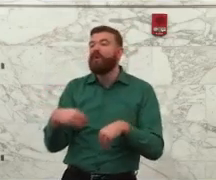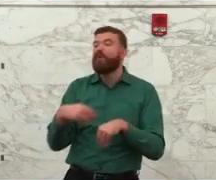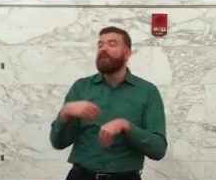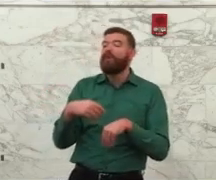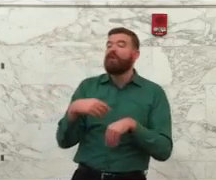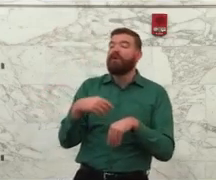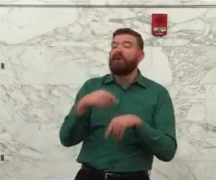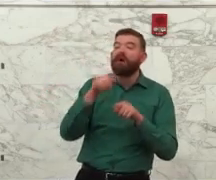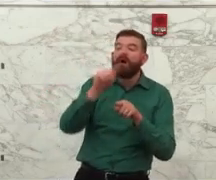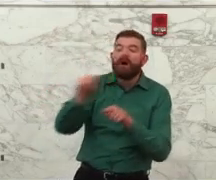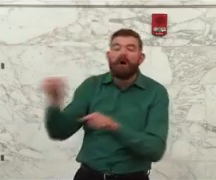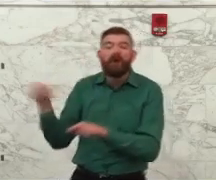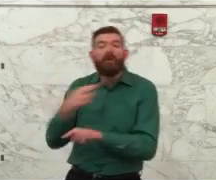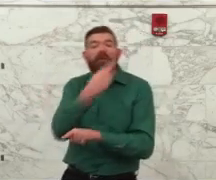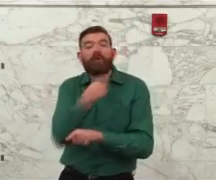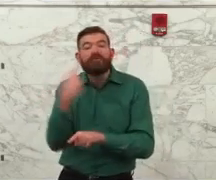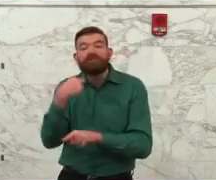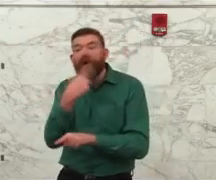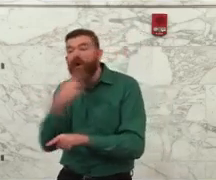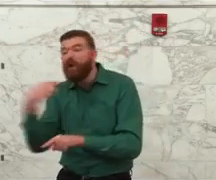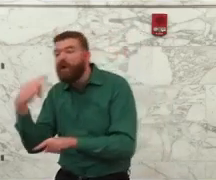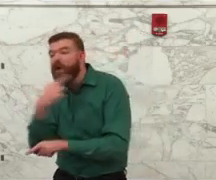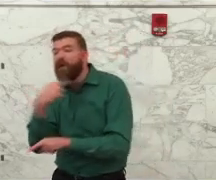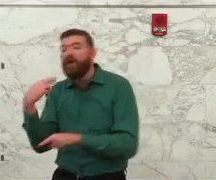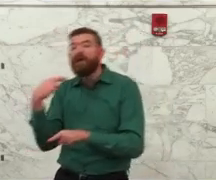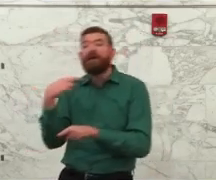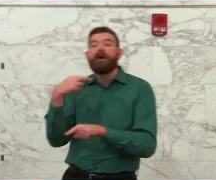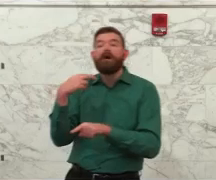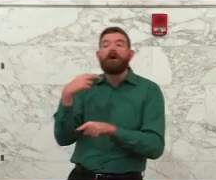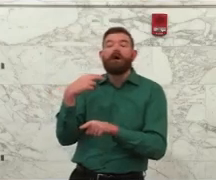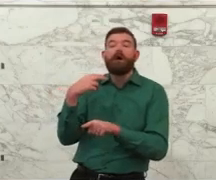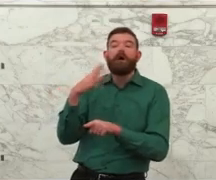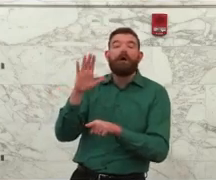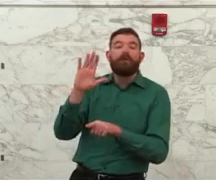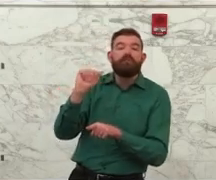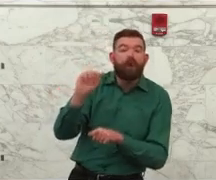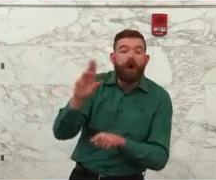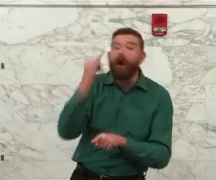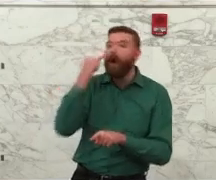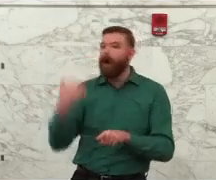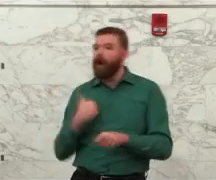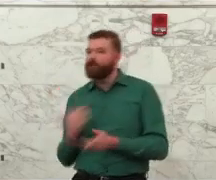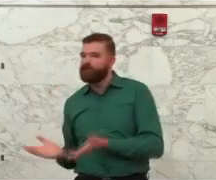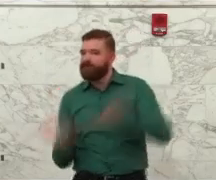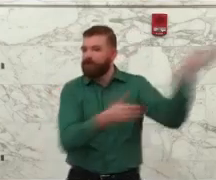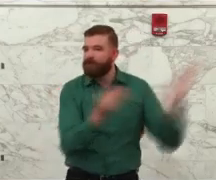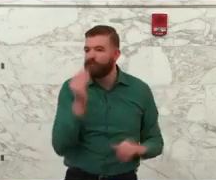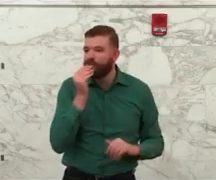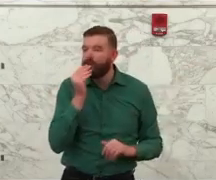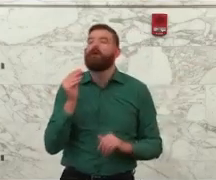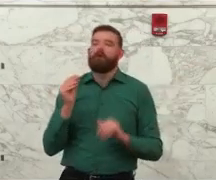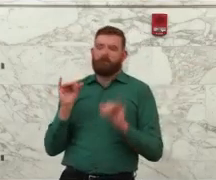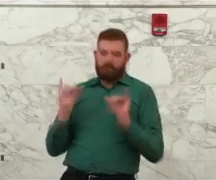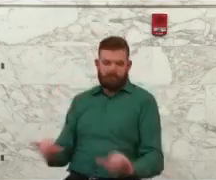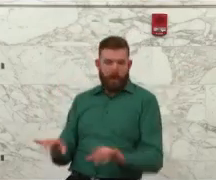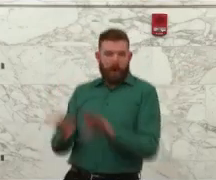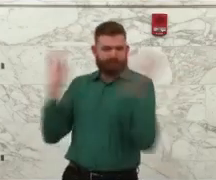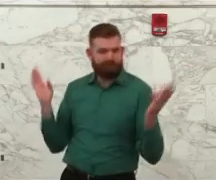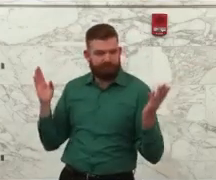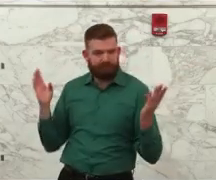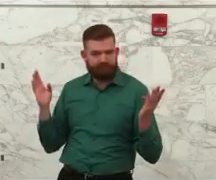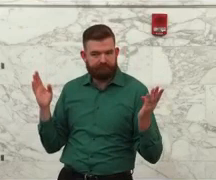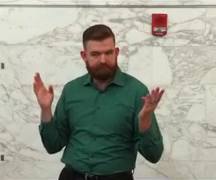stores, and bars providing takeout services. Additionally, all essential state,